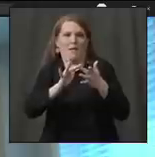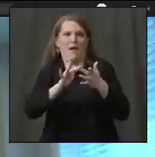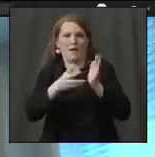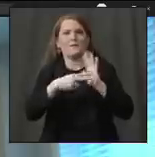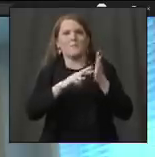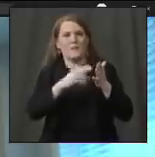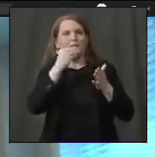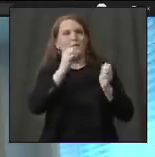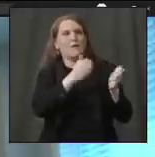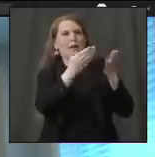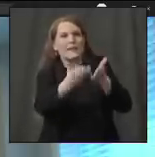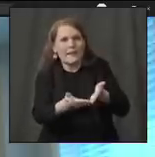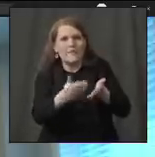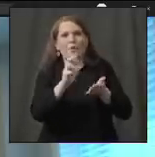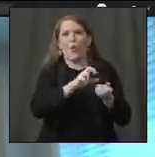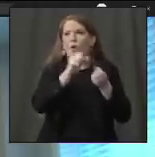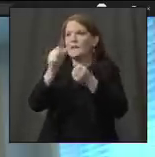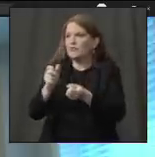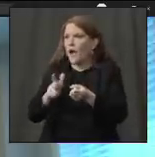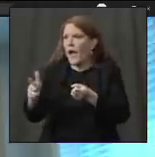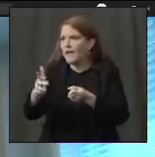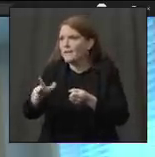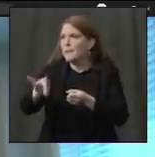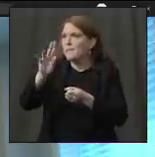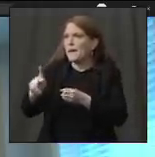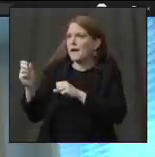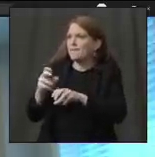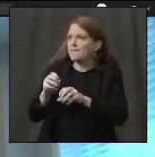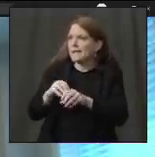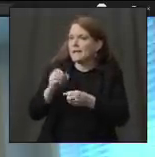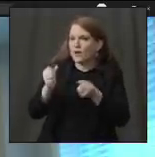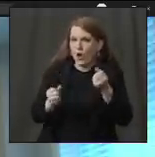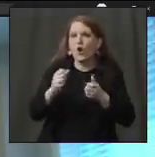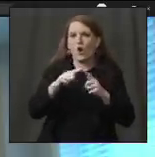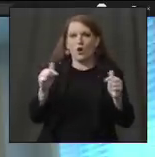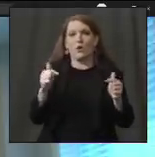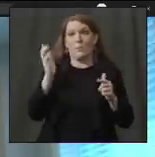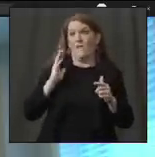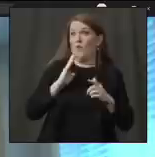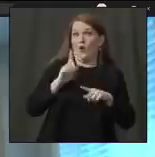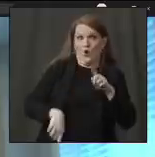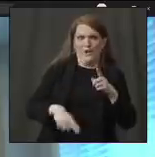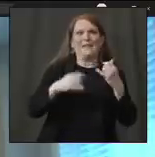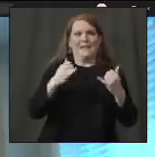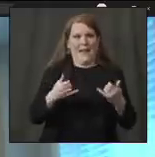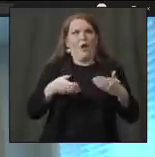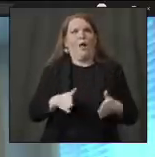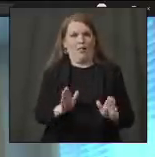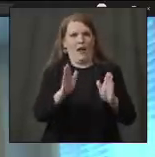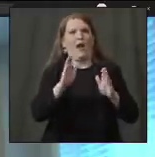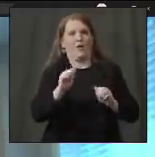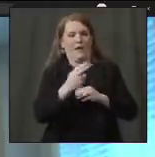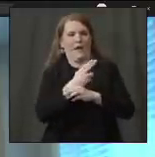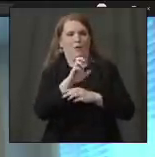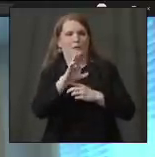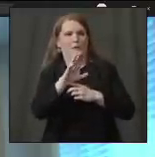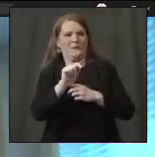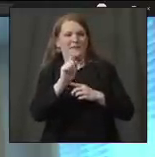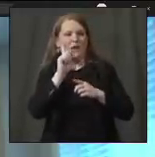or picked up. So look for more details on that later in May. And finally, I just wanted to